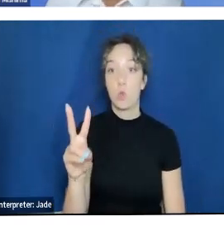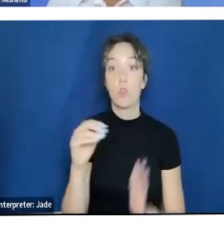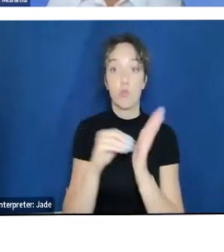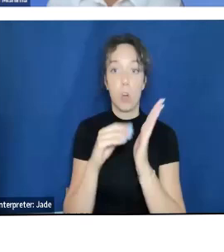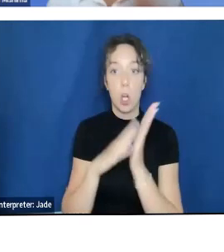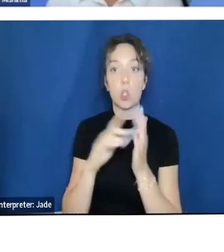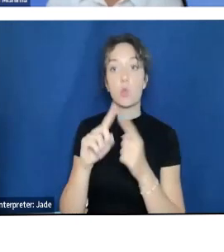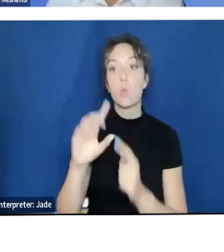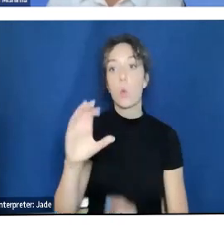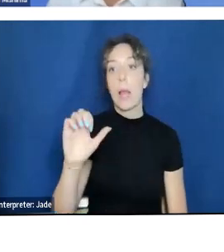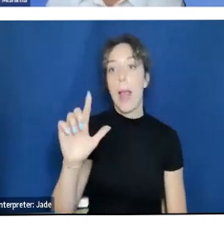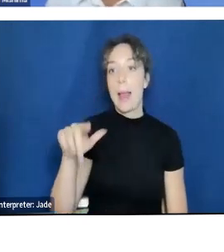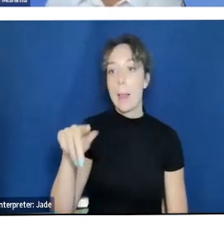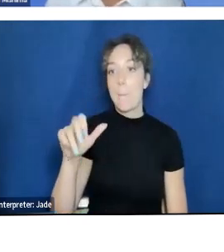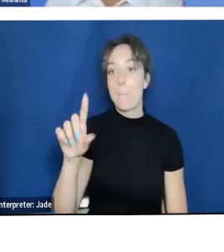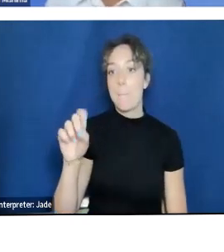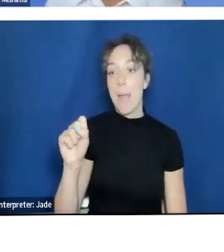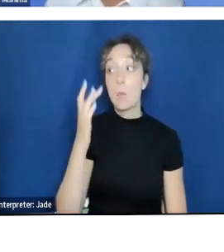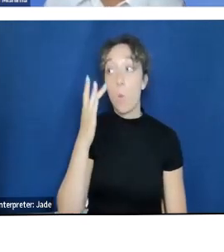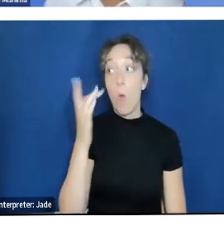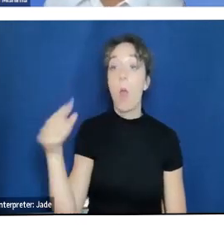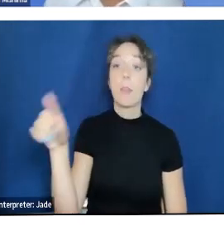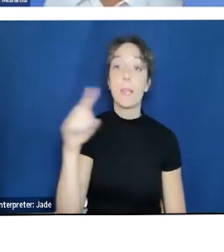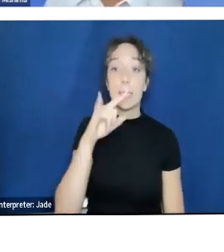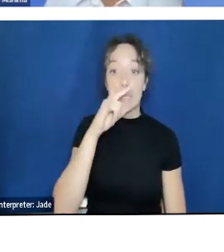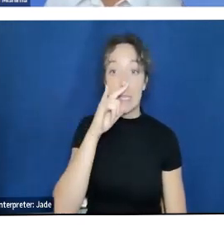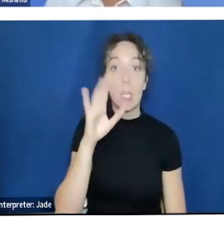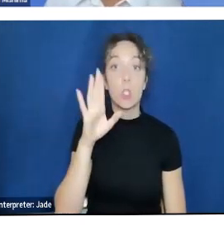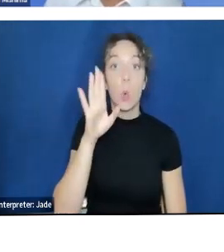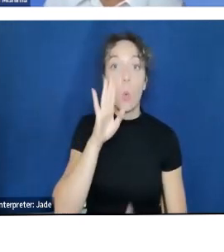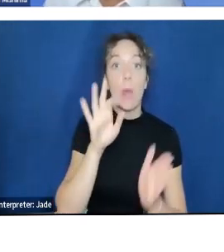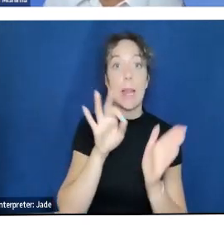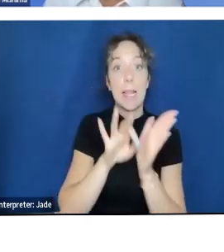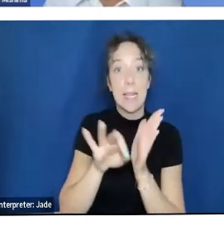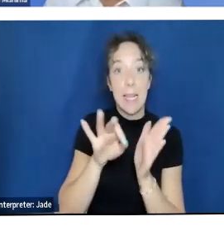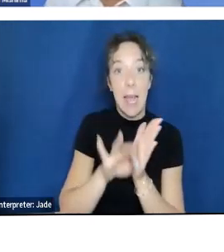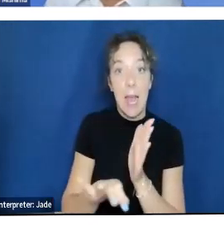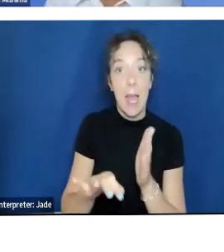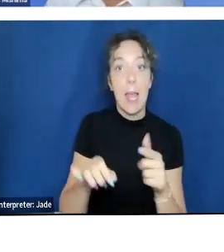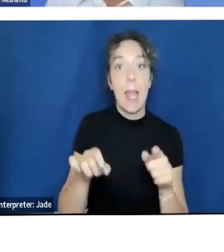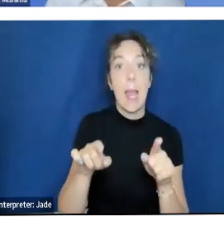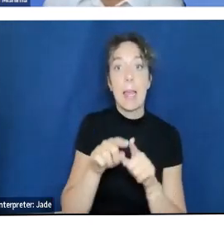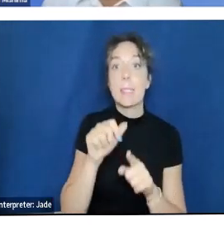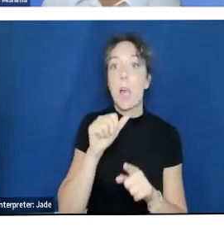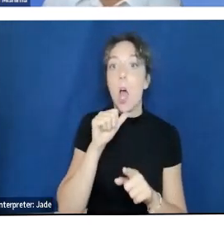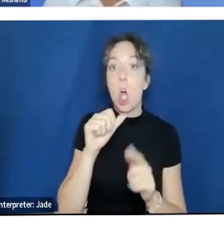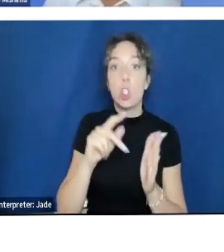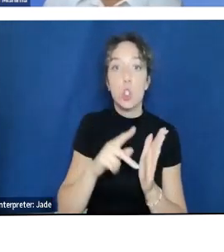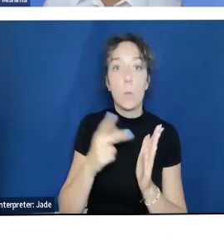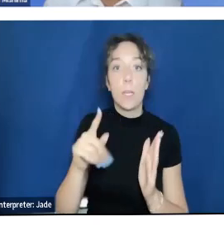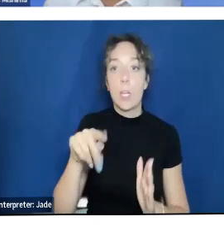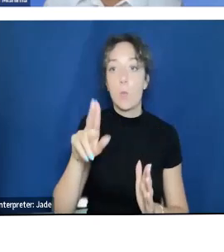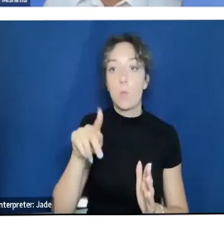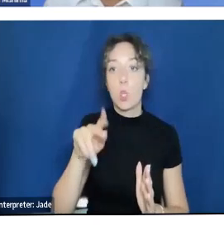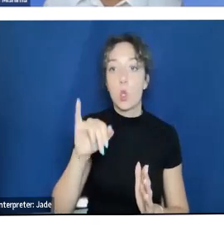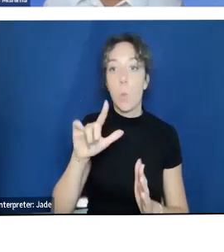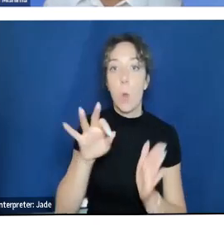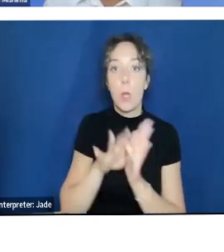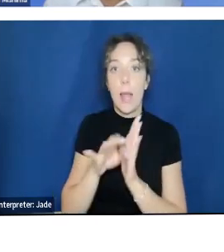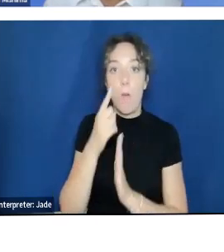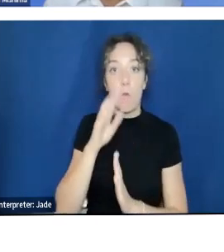CALPADS because these kids will count as an unduplicated pupil count for your 1.17 report and